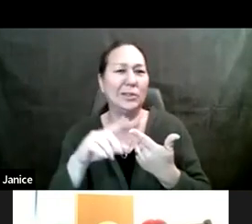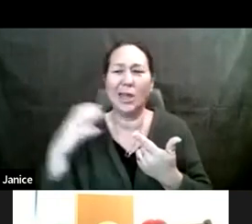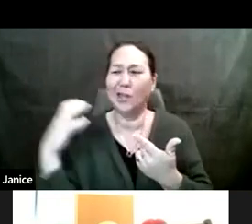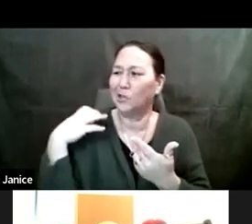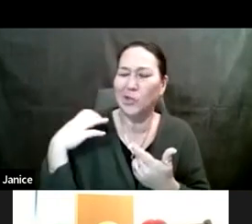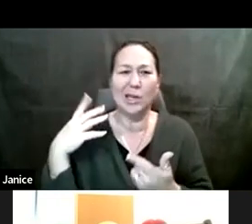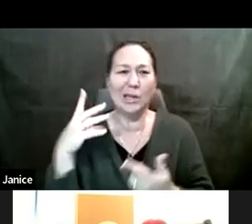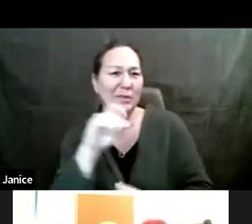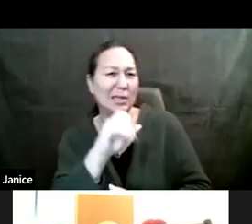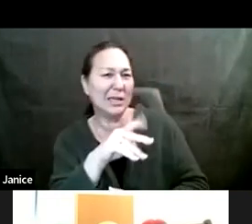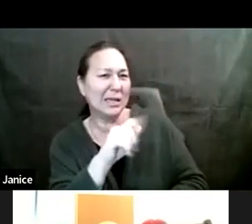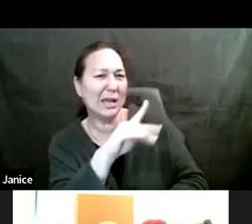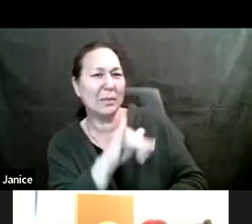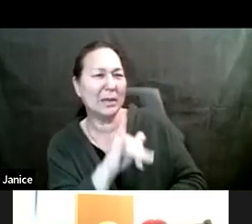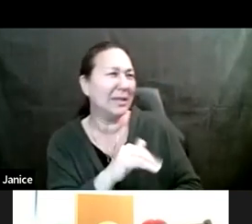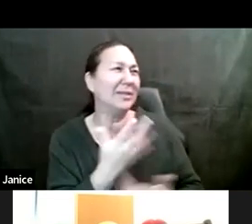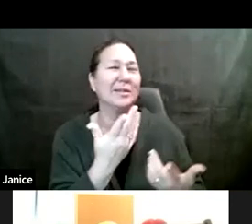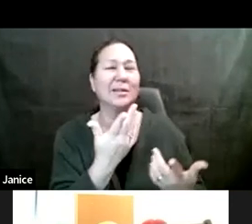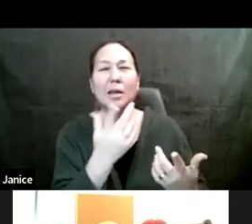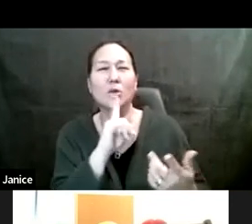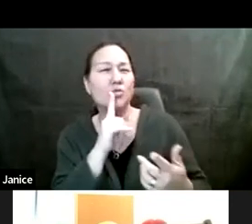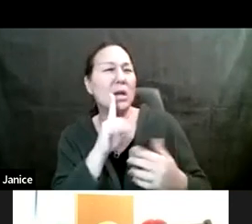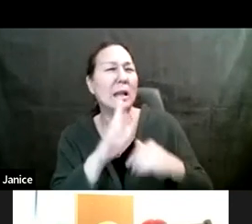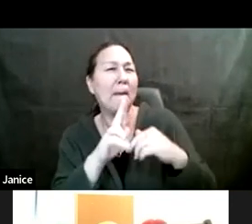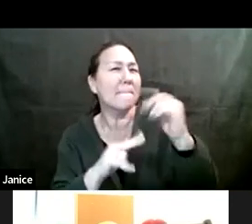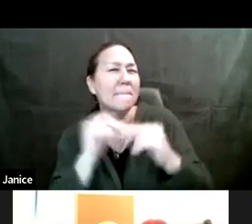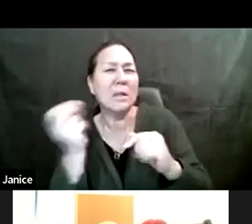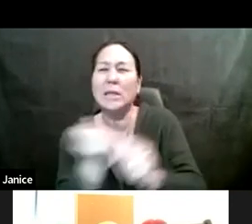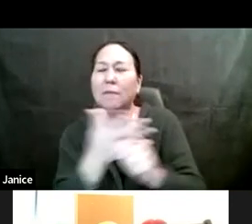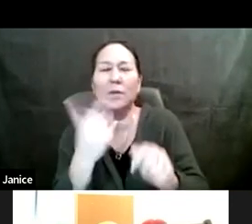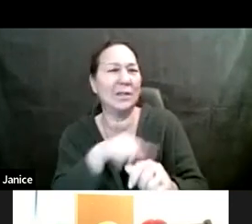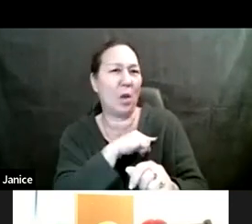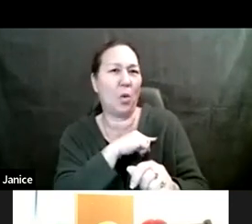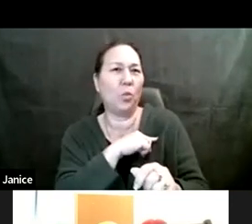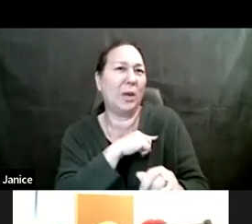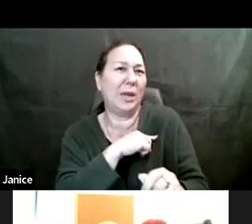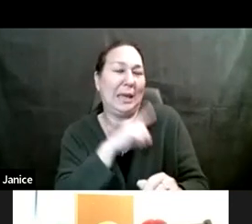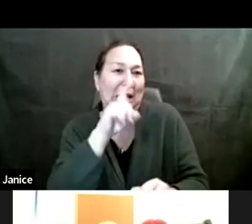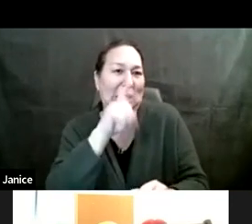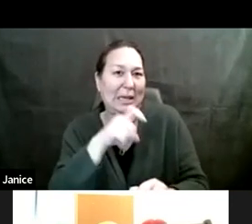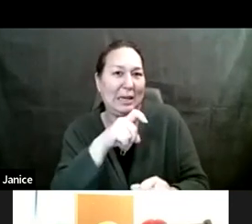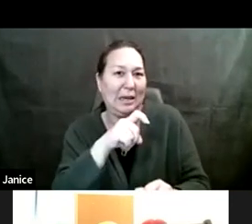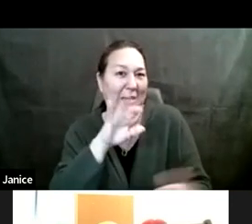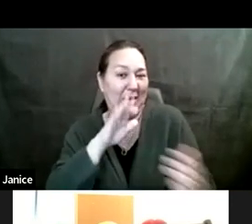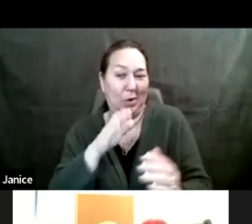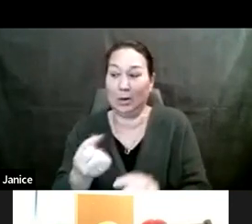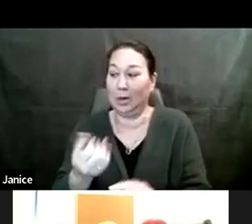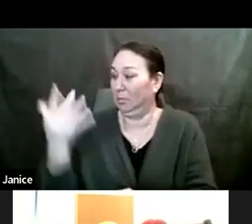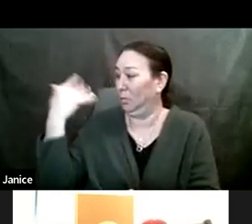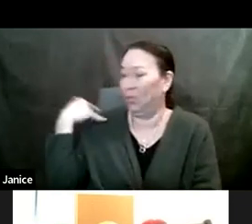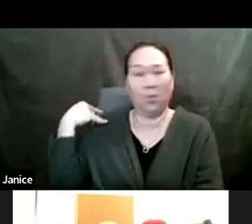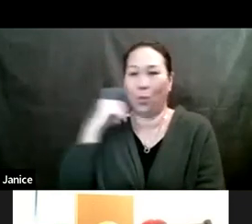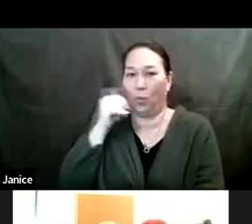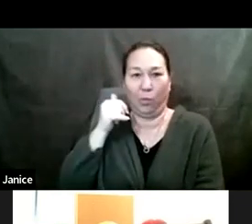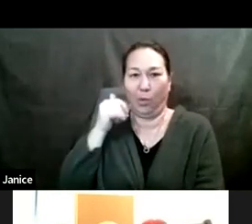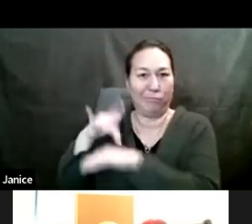to to really kind of build the budget muscles that we haven't used in the past years when we've had to make priority decisions and we will certainly in